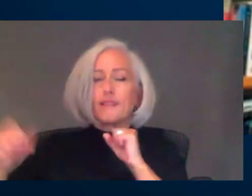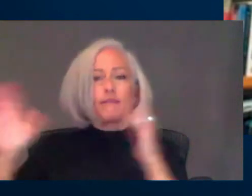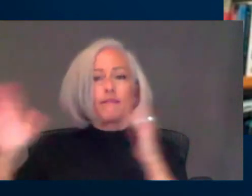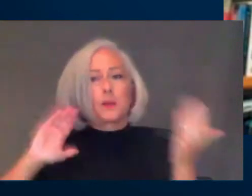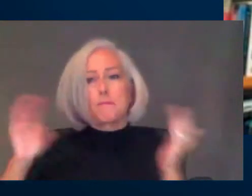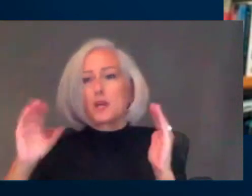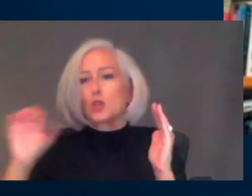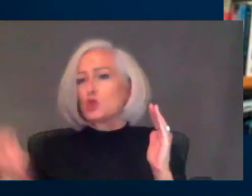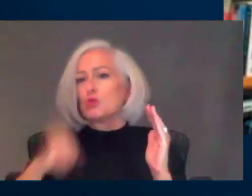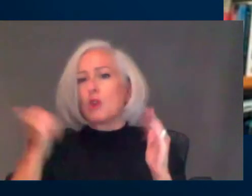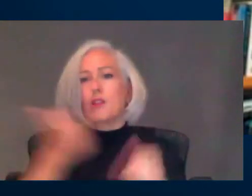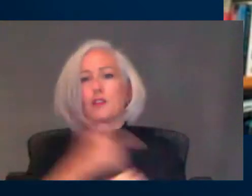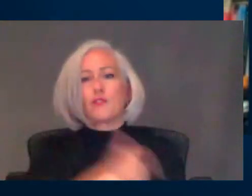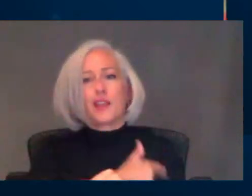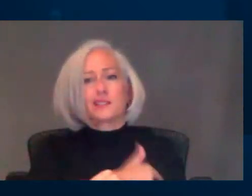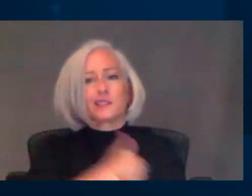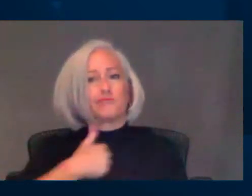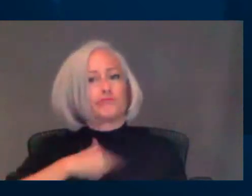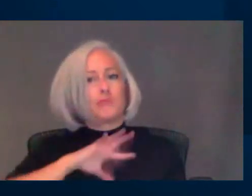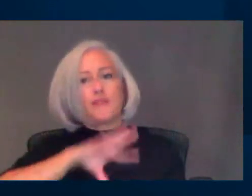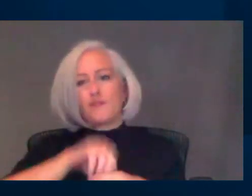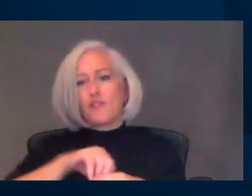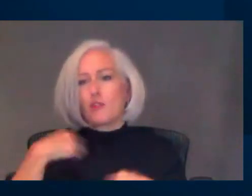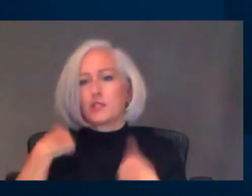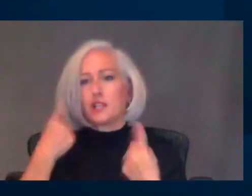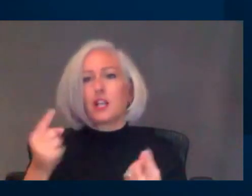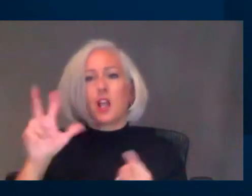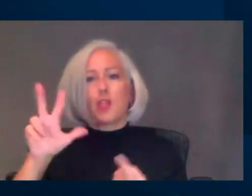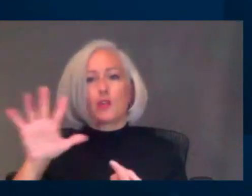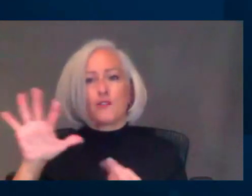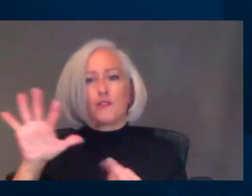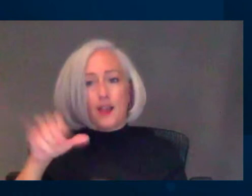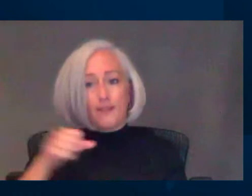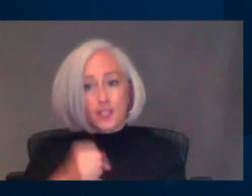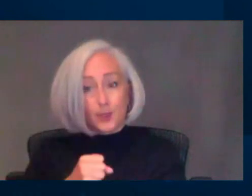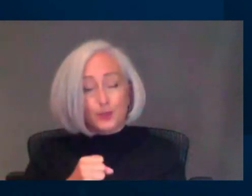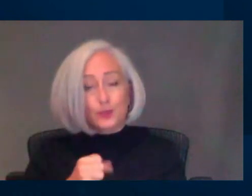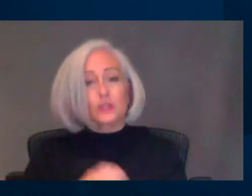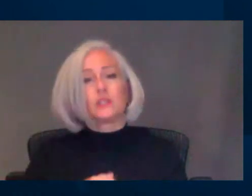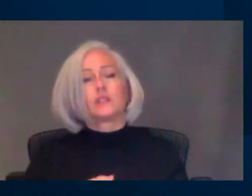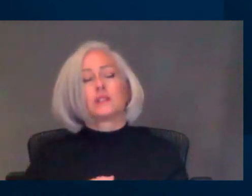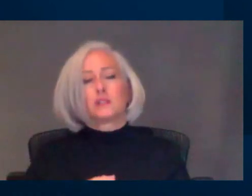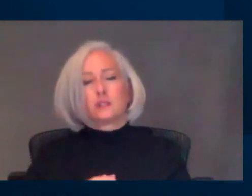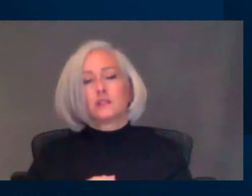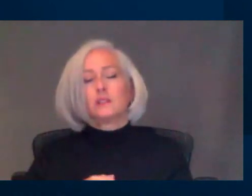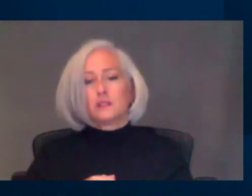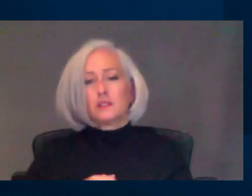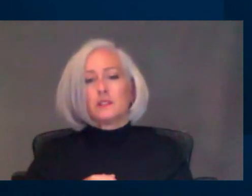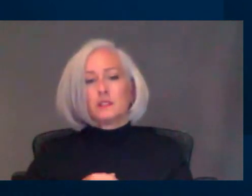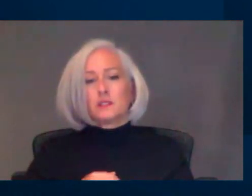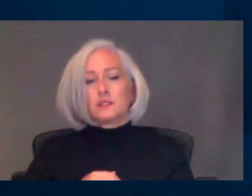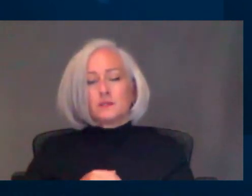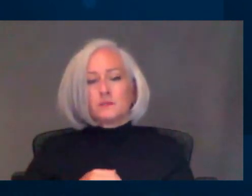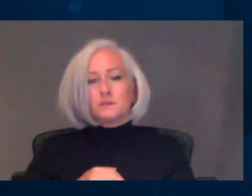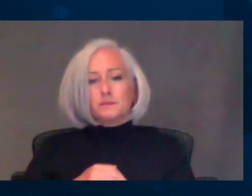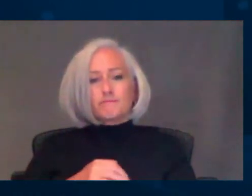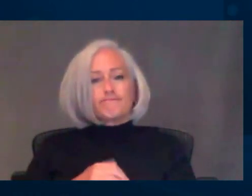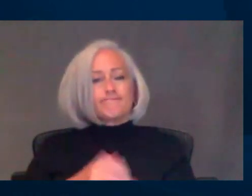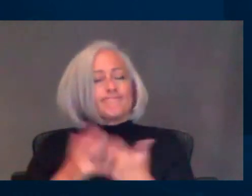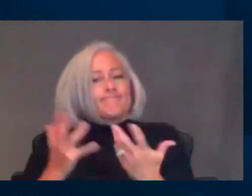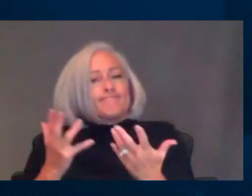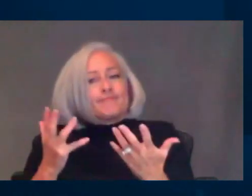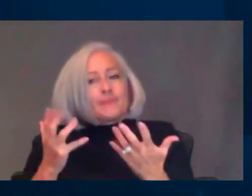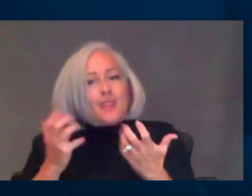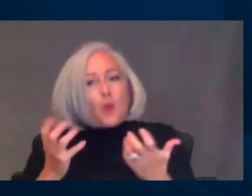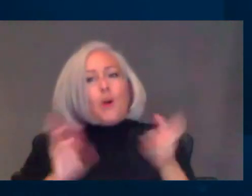infection is just a lot more effective and cheaper and everything easier than waiting to be